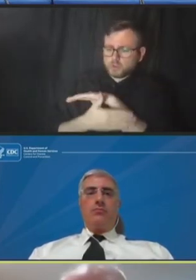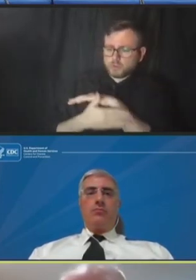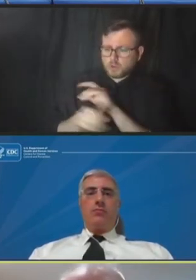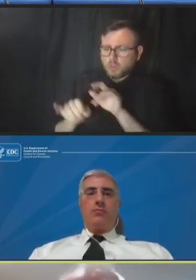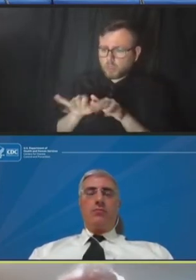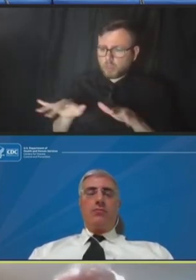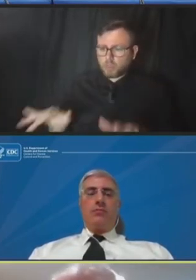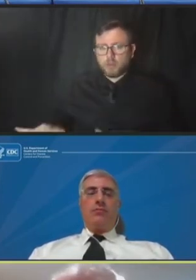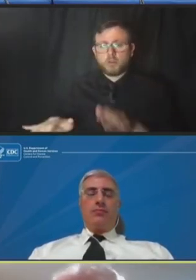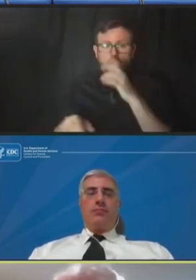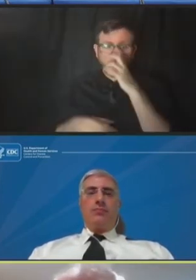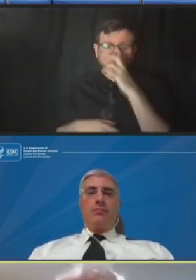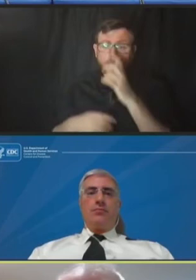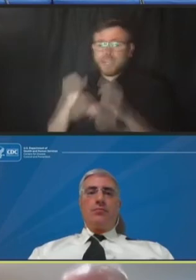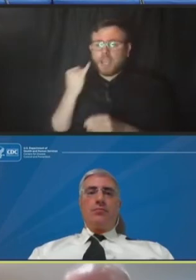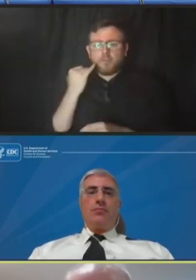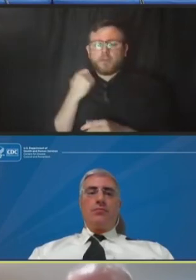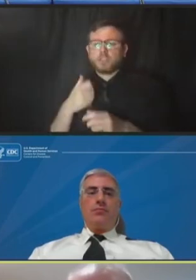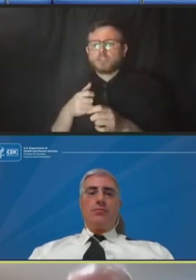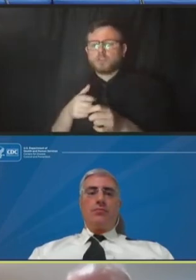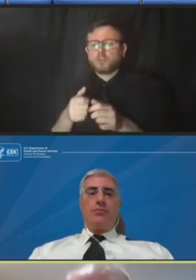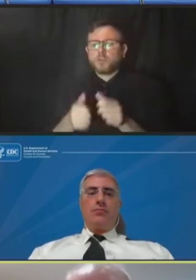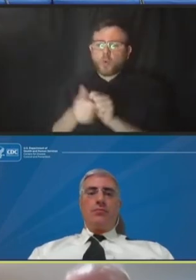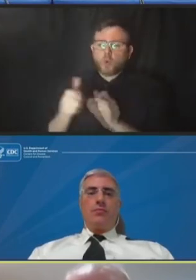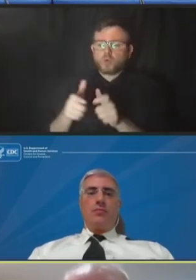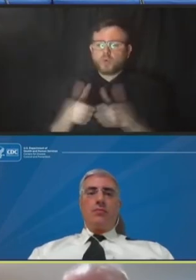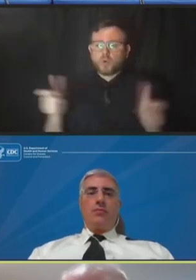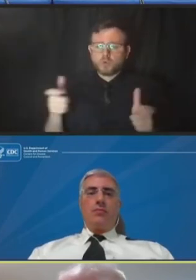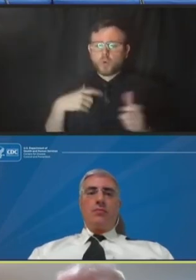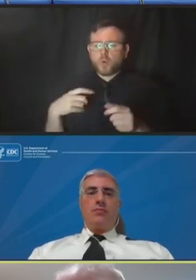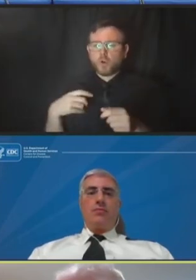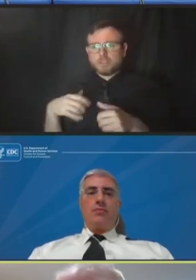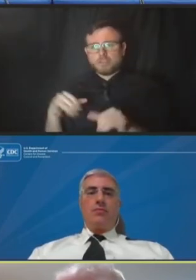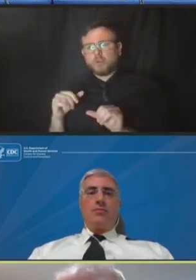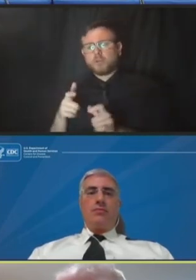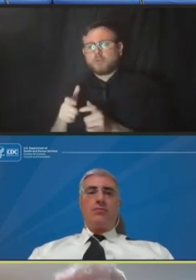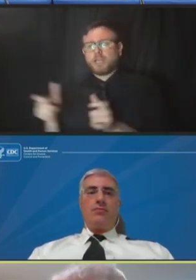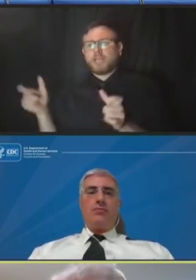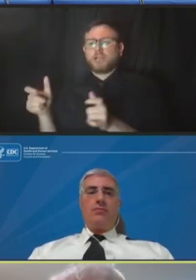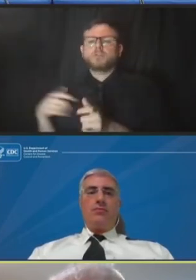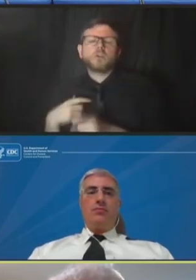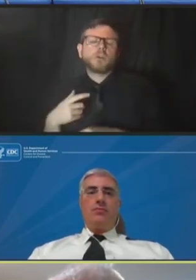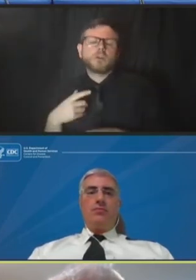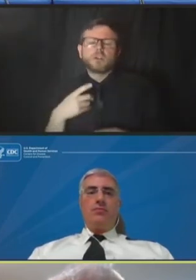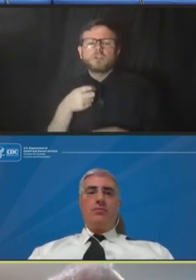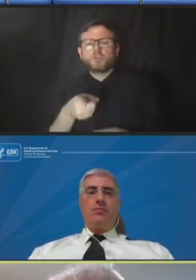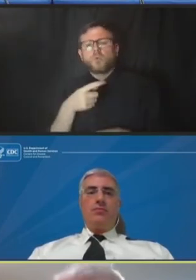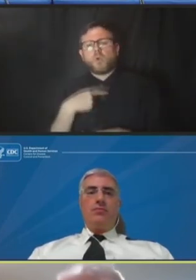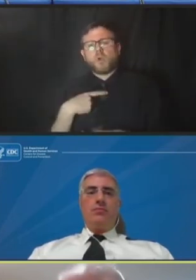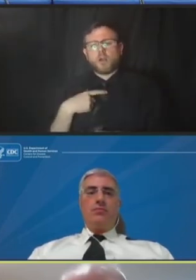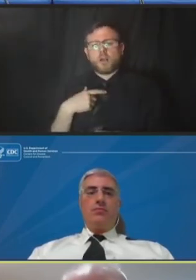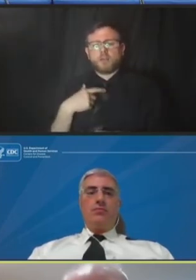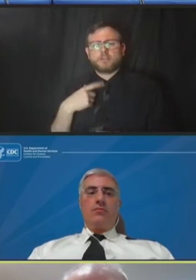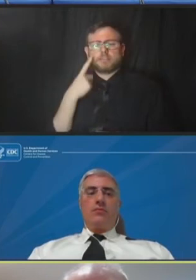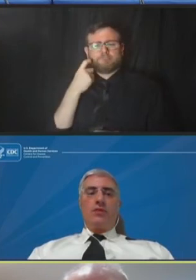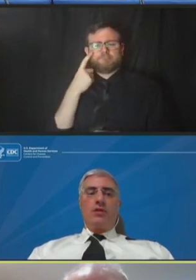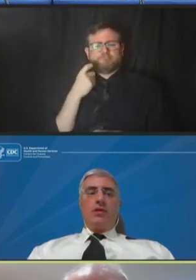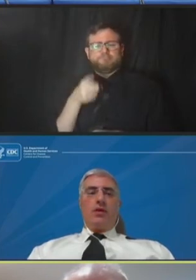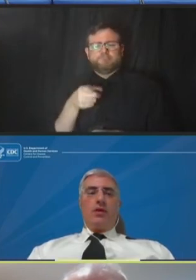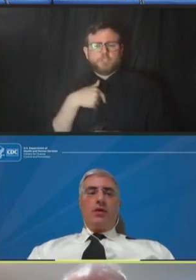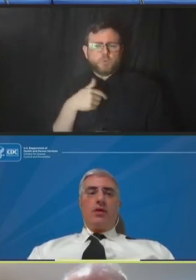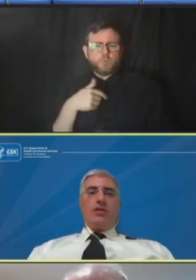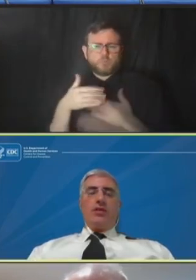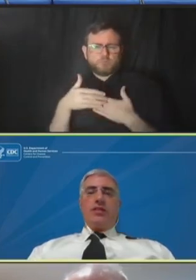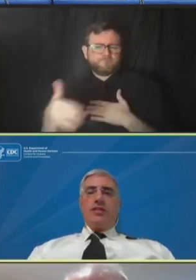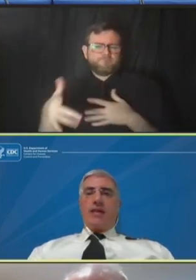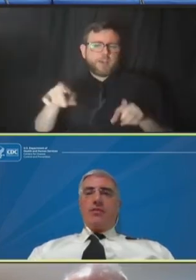it's the largest or just really big, what are the early hunches about how this is going to play out?